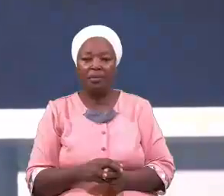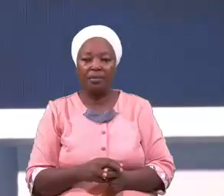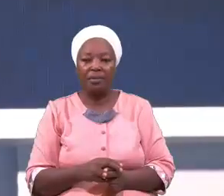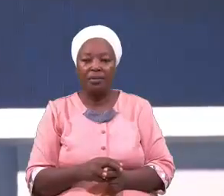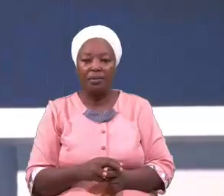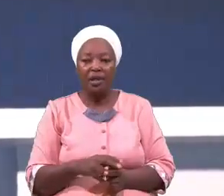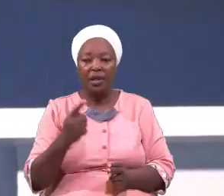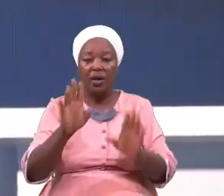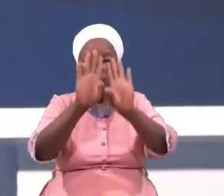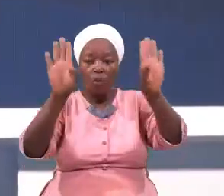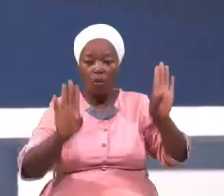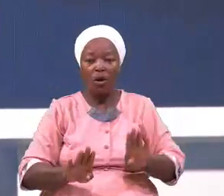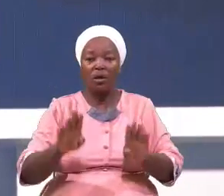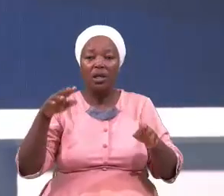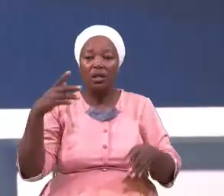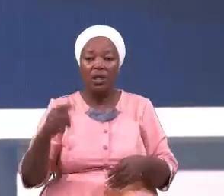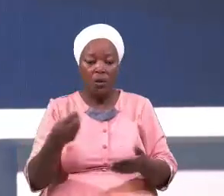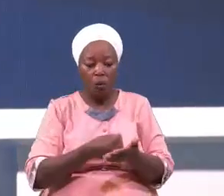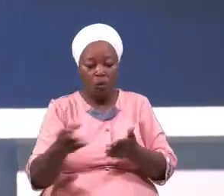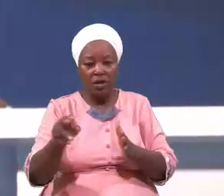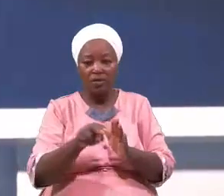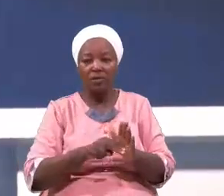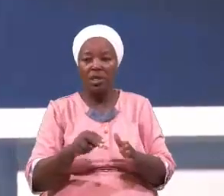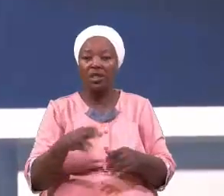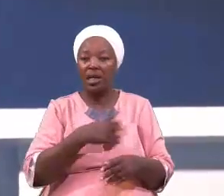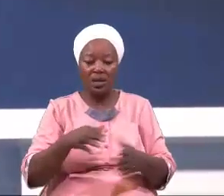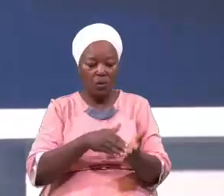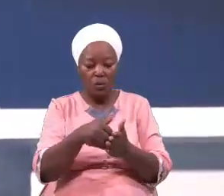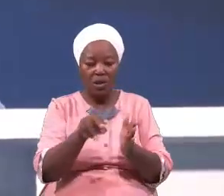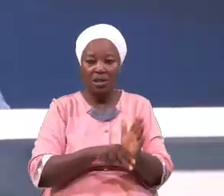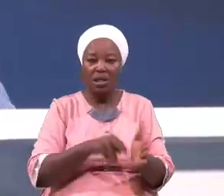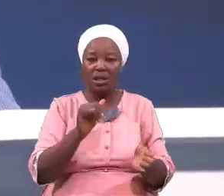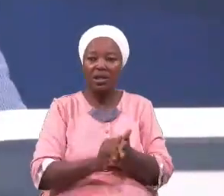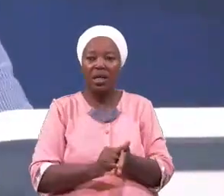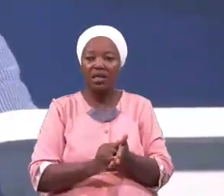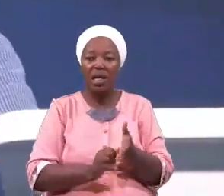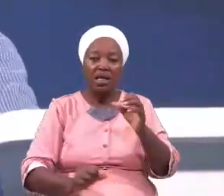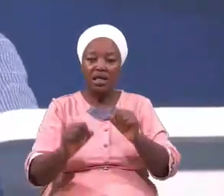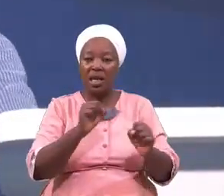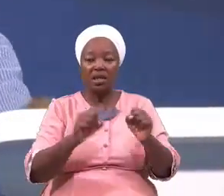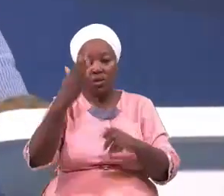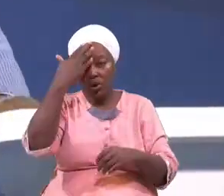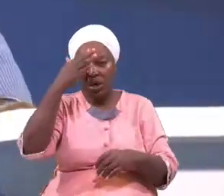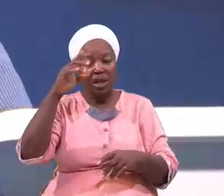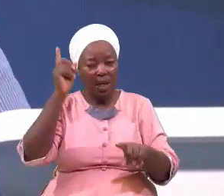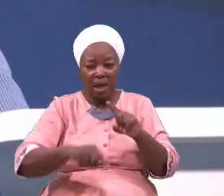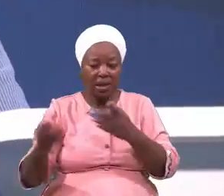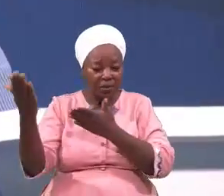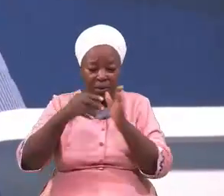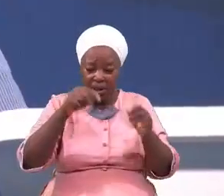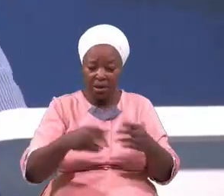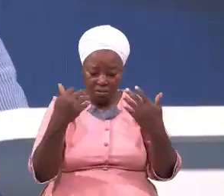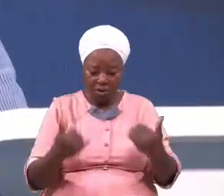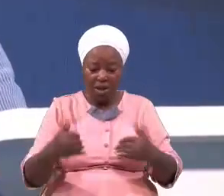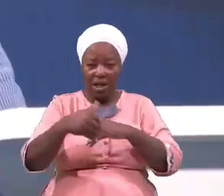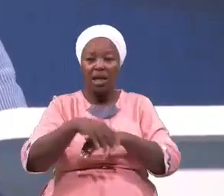The wall, the wastefulness and the weakness that scientific knowledge cannot bring down tonight,